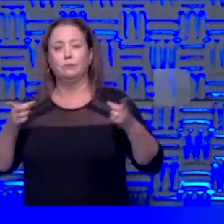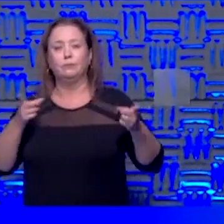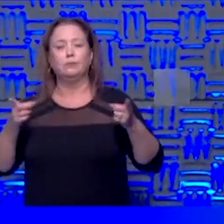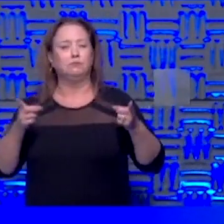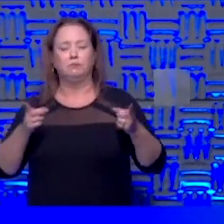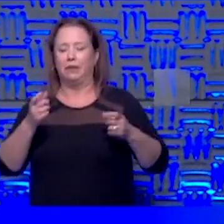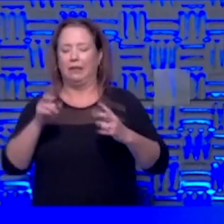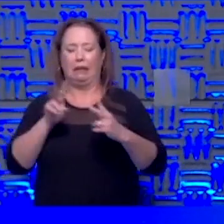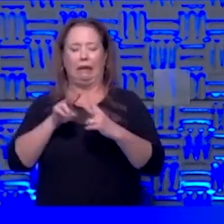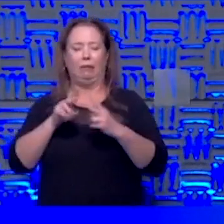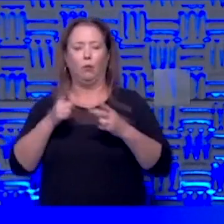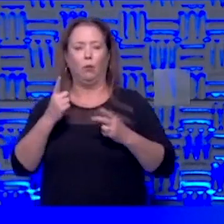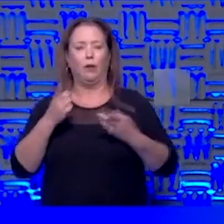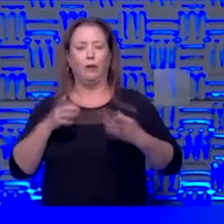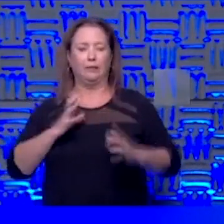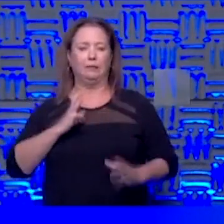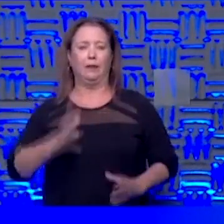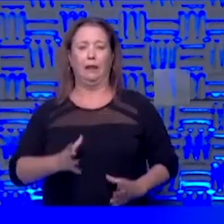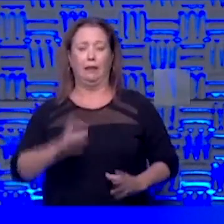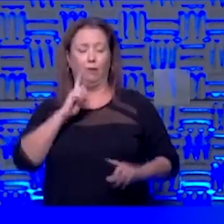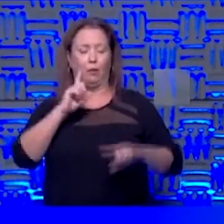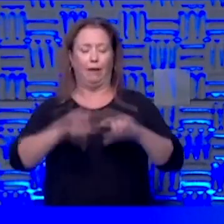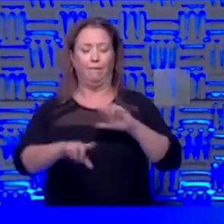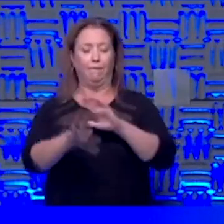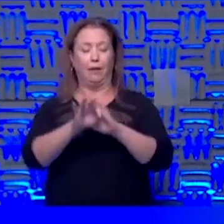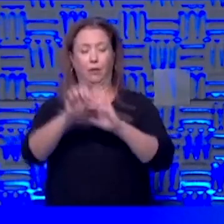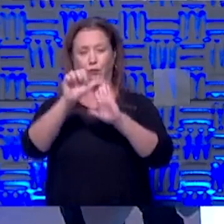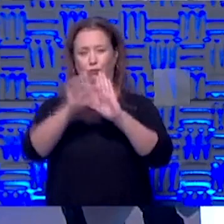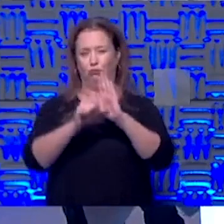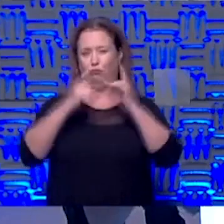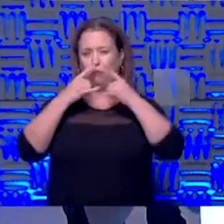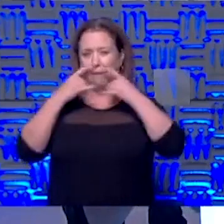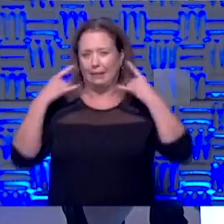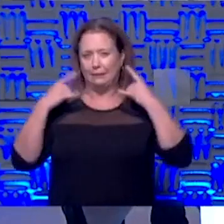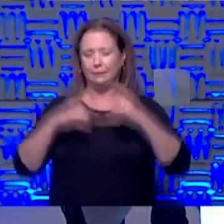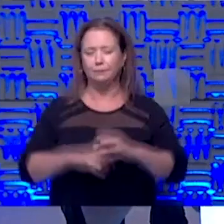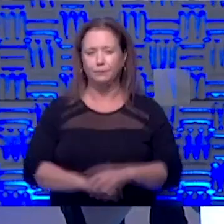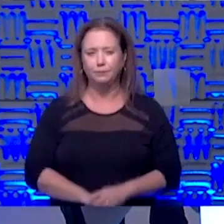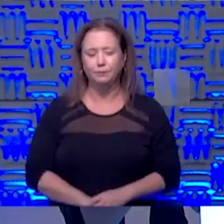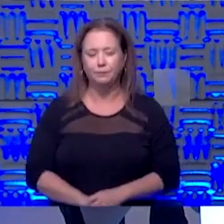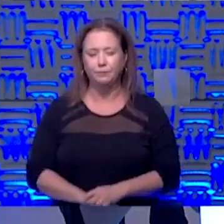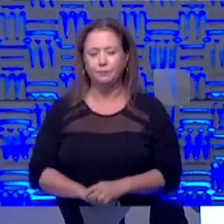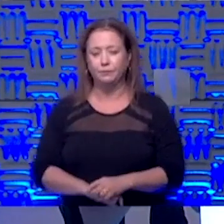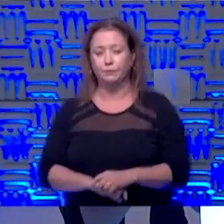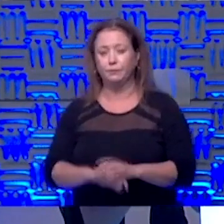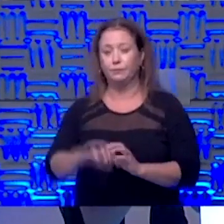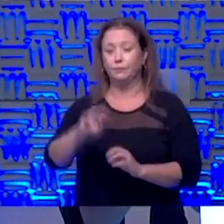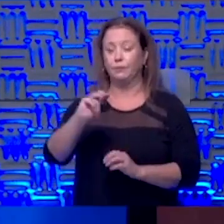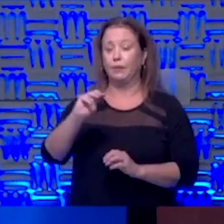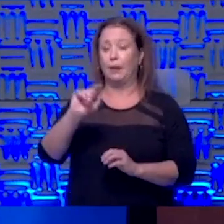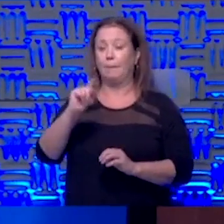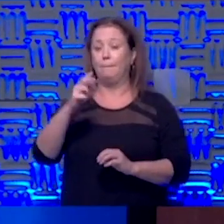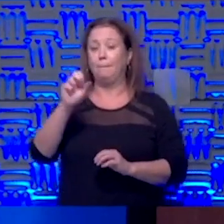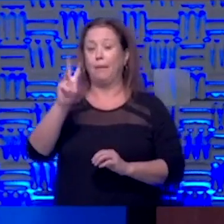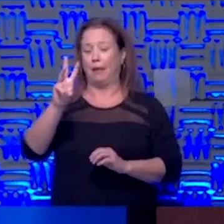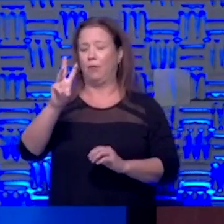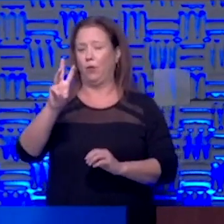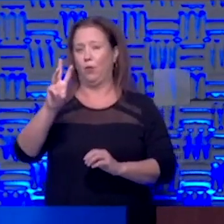you are unable to get otherwise a surgical mask or anything like that. All right. Matthew's wife is a school teacher. She